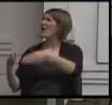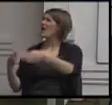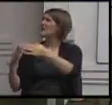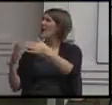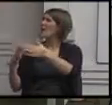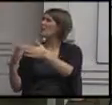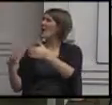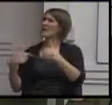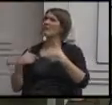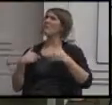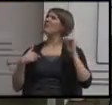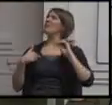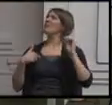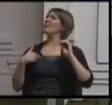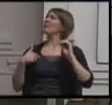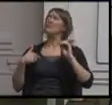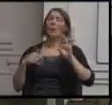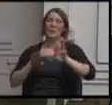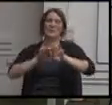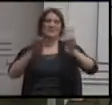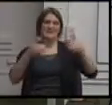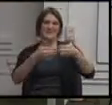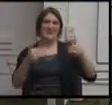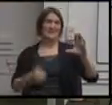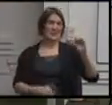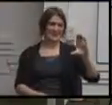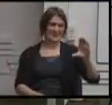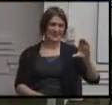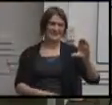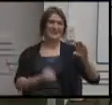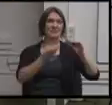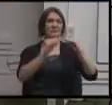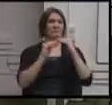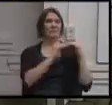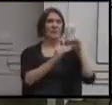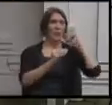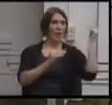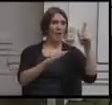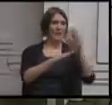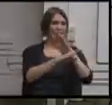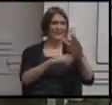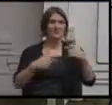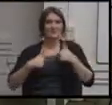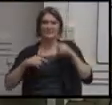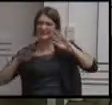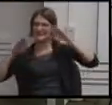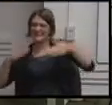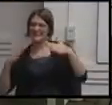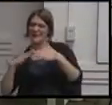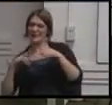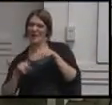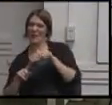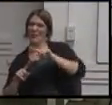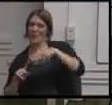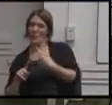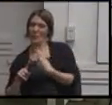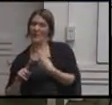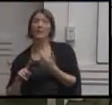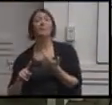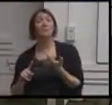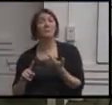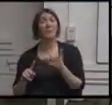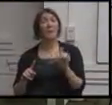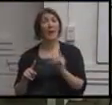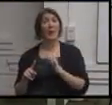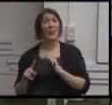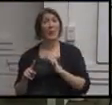Street? We're just as important out here or up there as Main Street is. So we get to do those things and focus